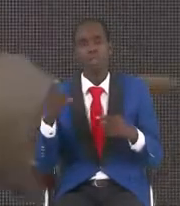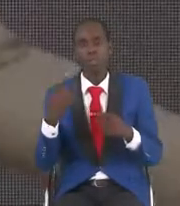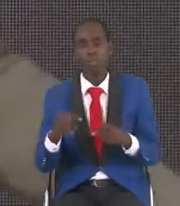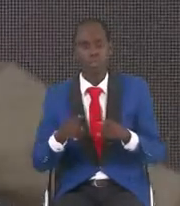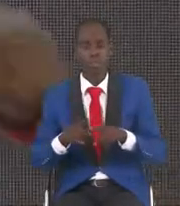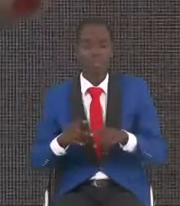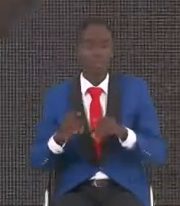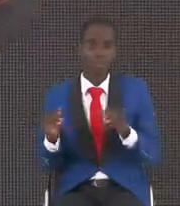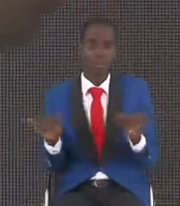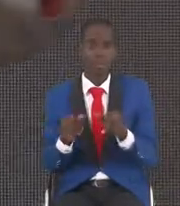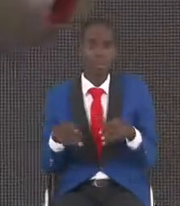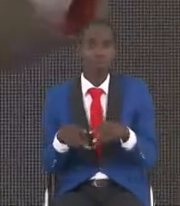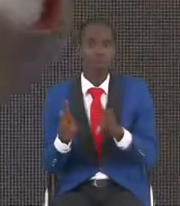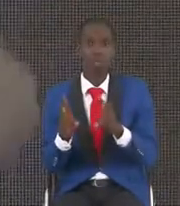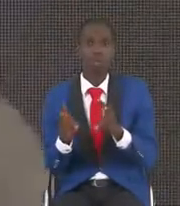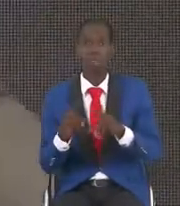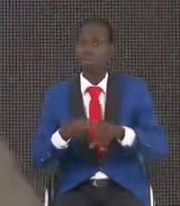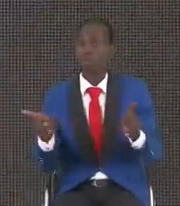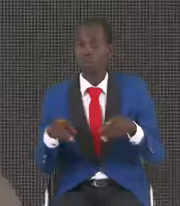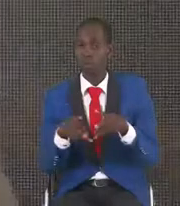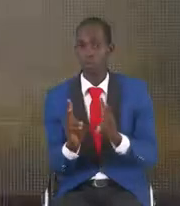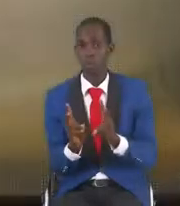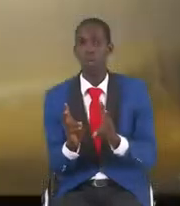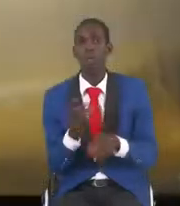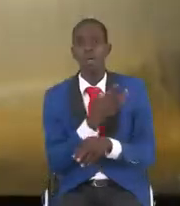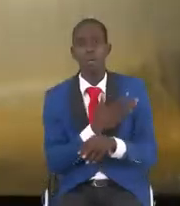direction, in different directions, and